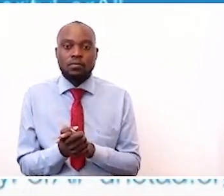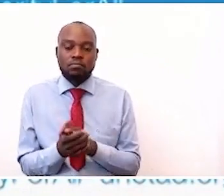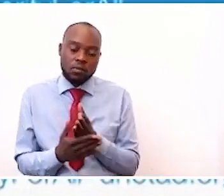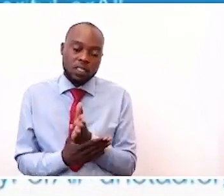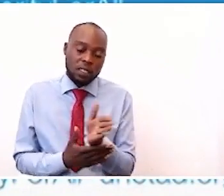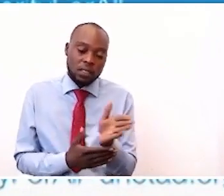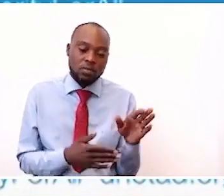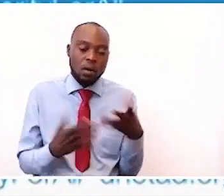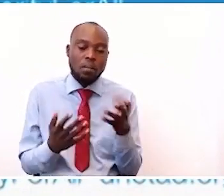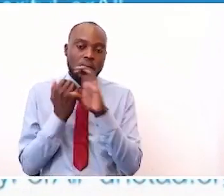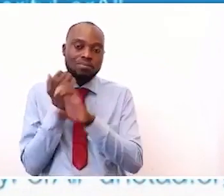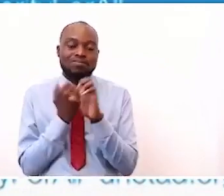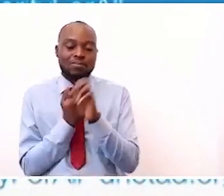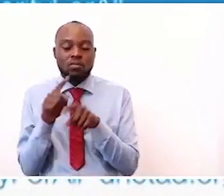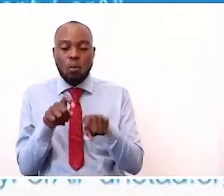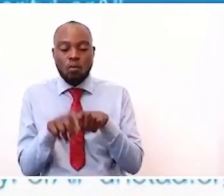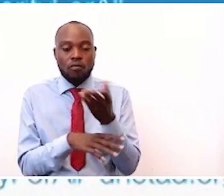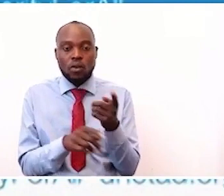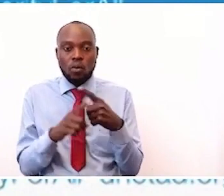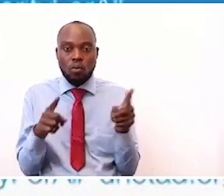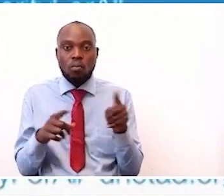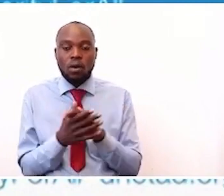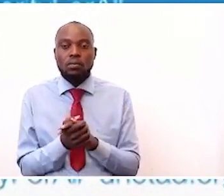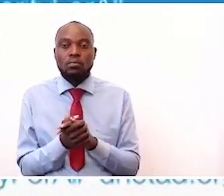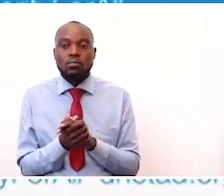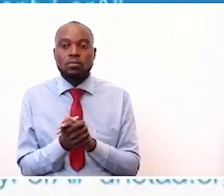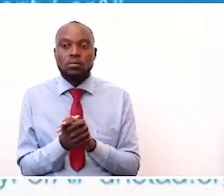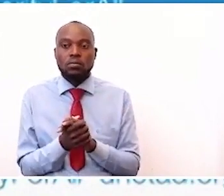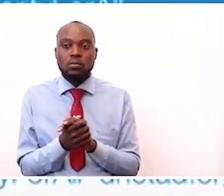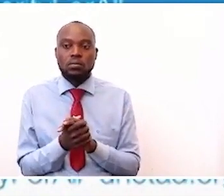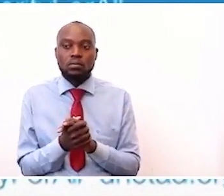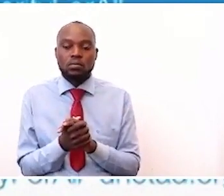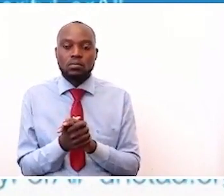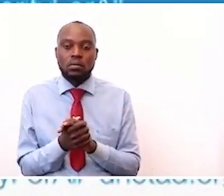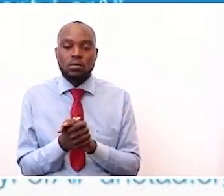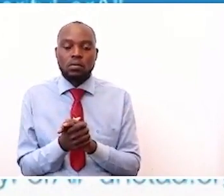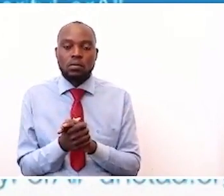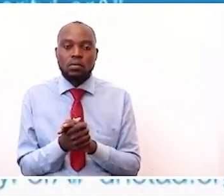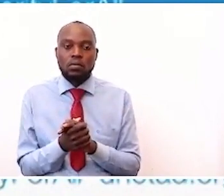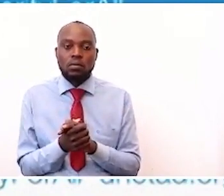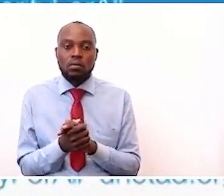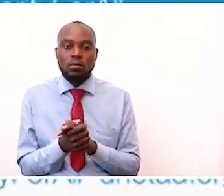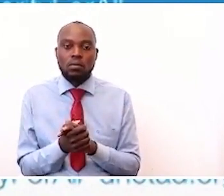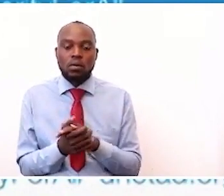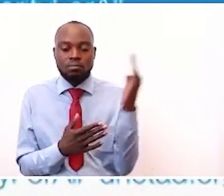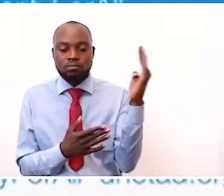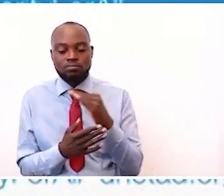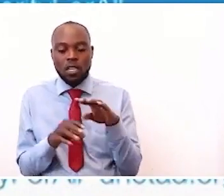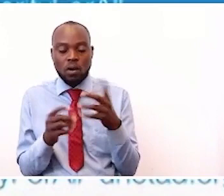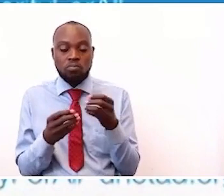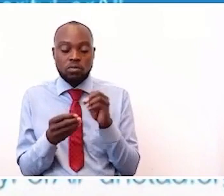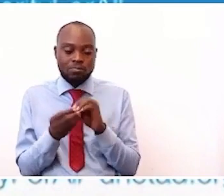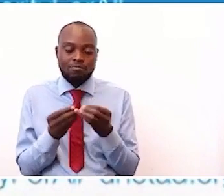which countries are moving and how we would recommend they move forward in really dealing with these very